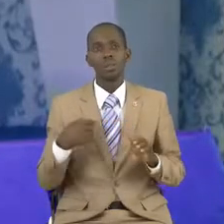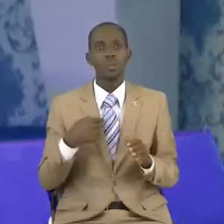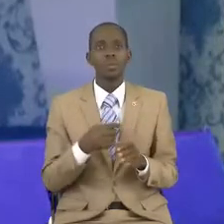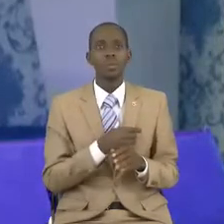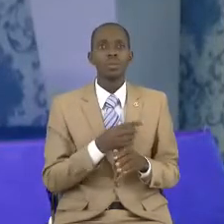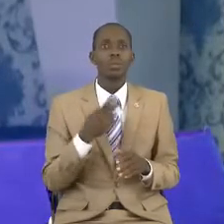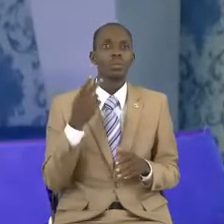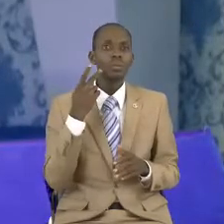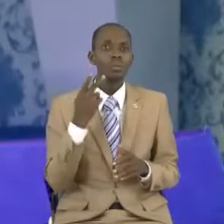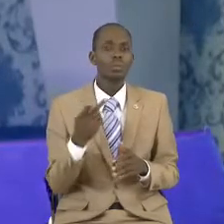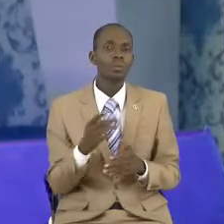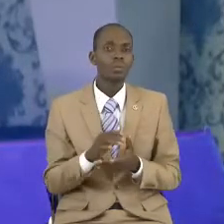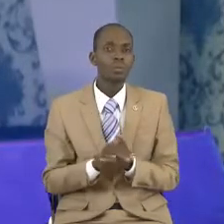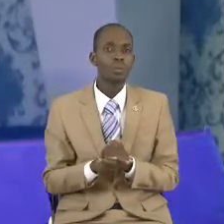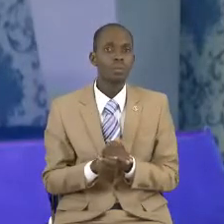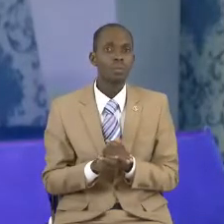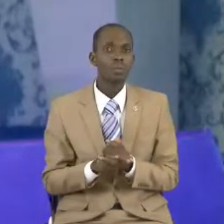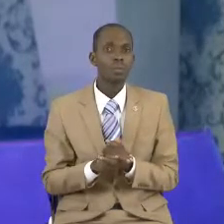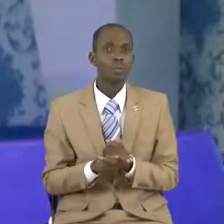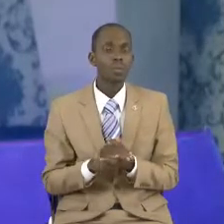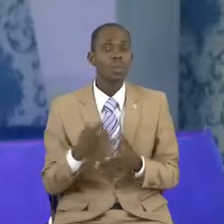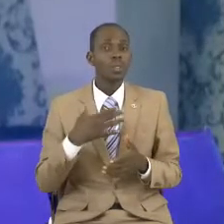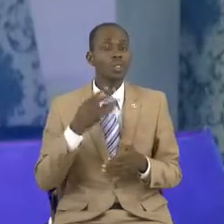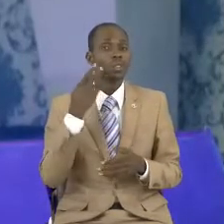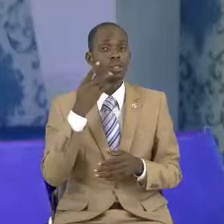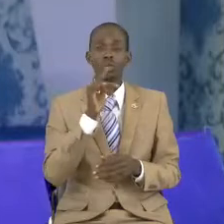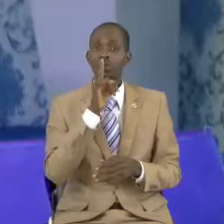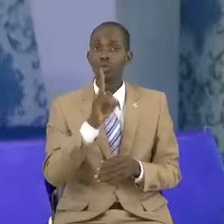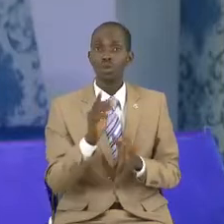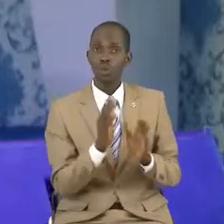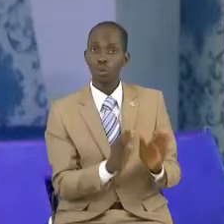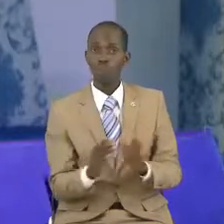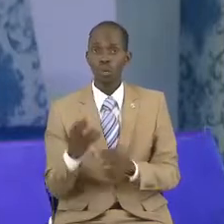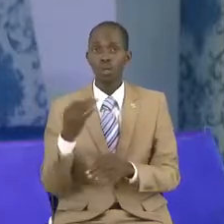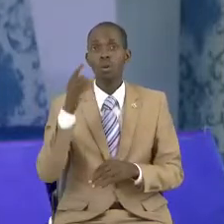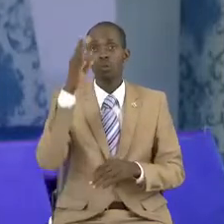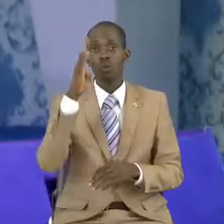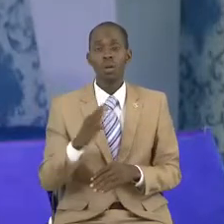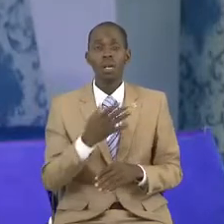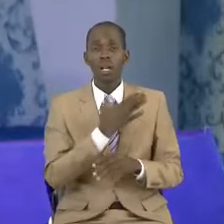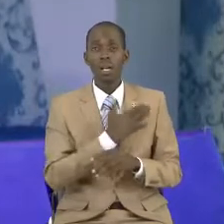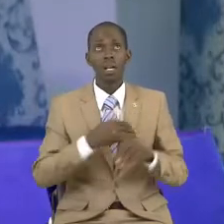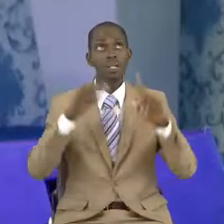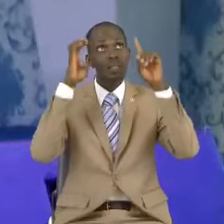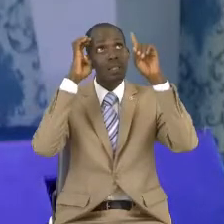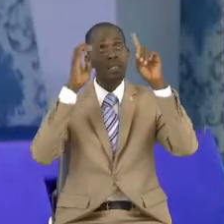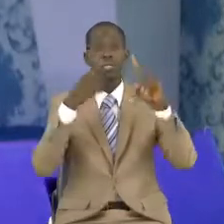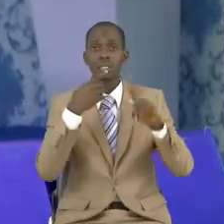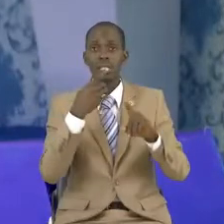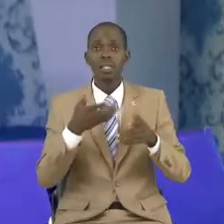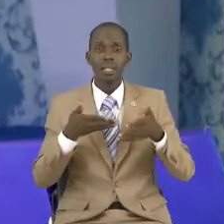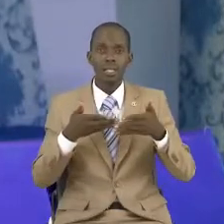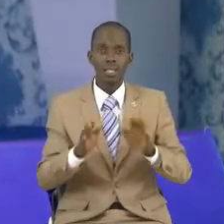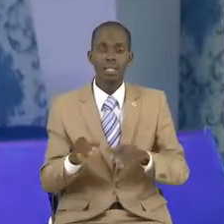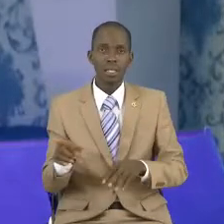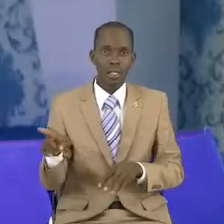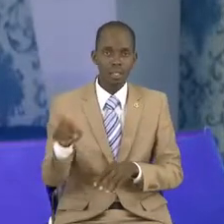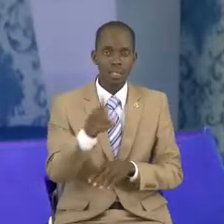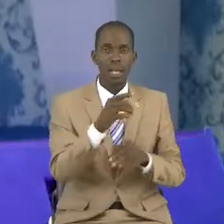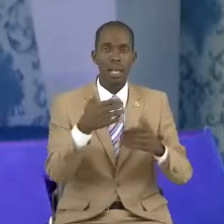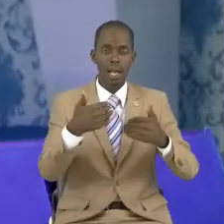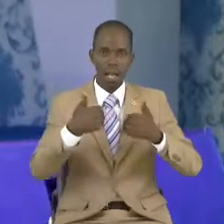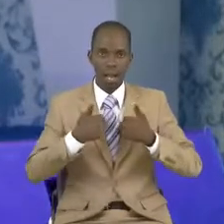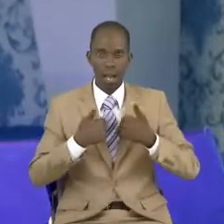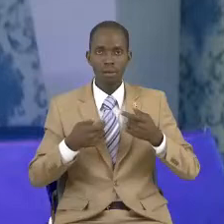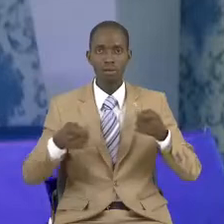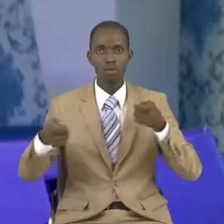intention and the original plan of god and it says and let them have let them have dominion